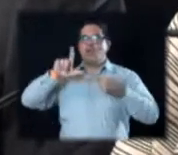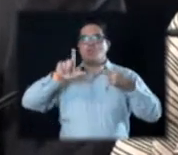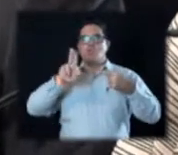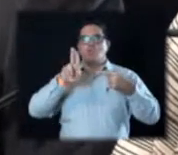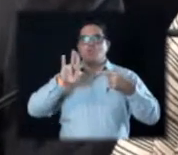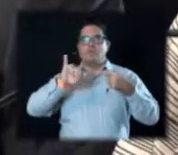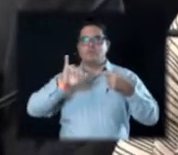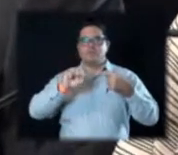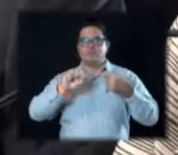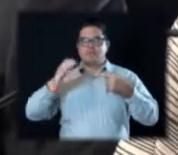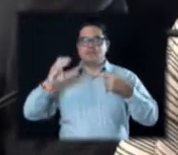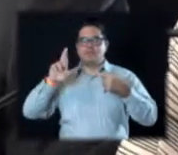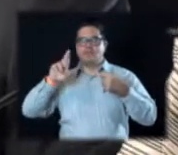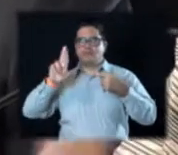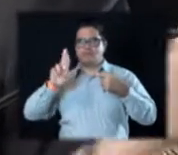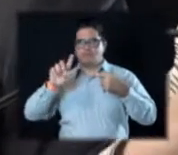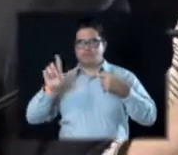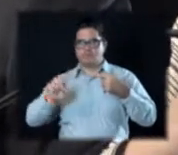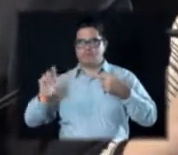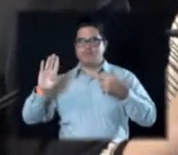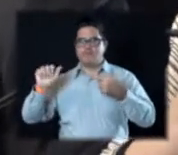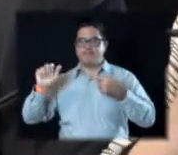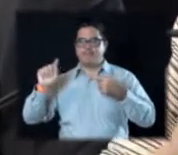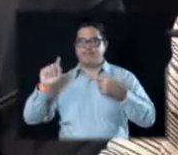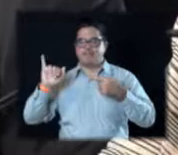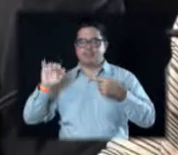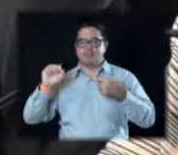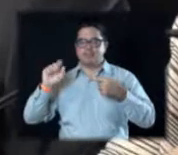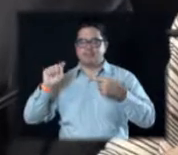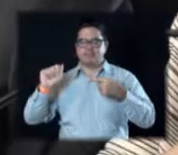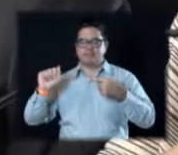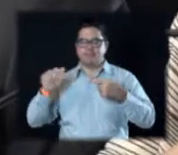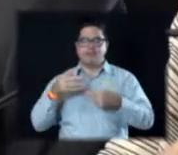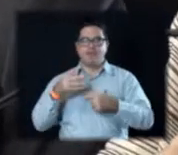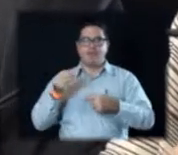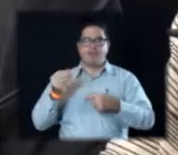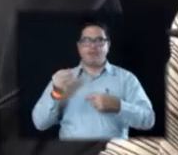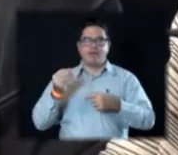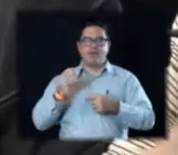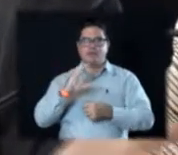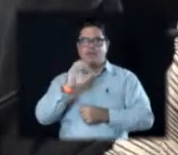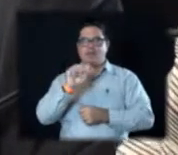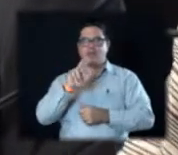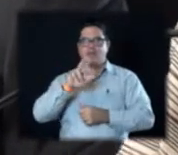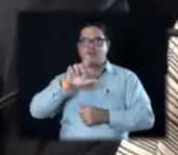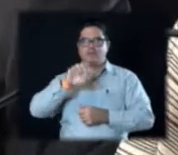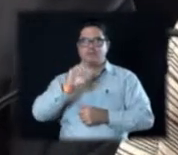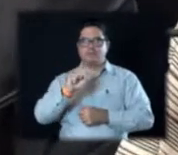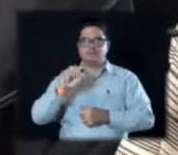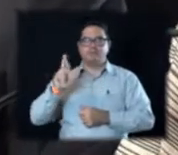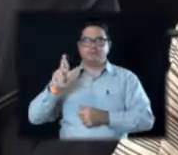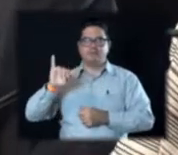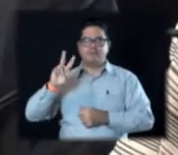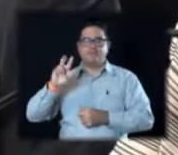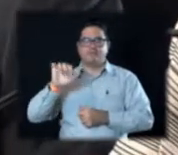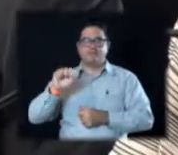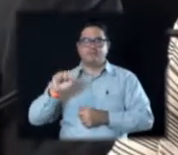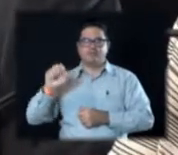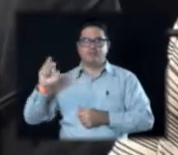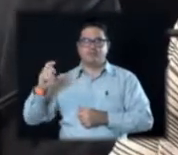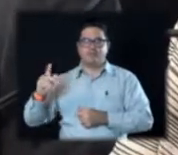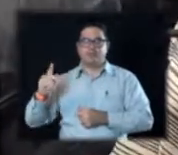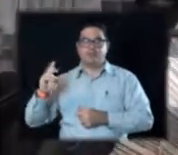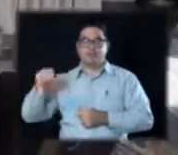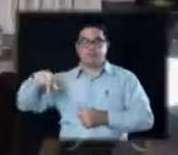Batista, and the former executive director of the OMB, Carlos Rivas Quiñones, as well as the former secretary